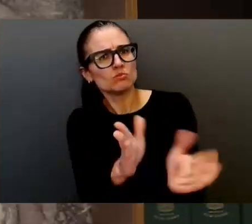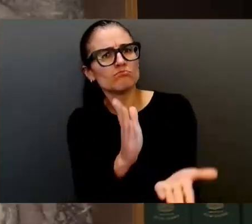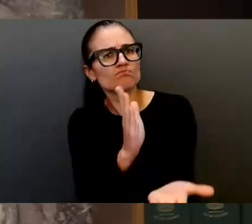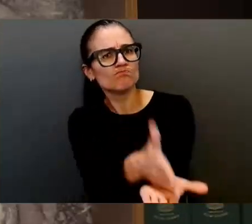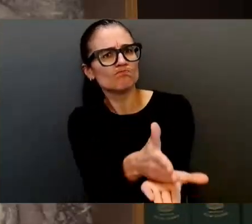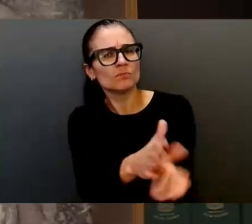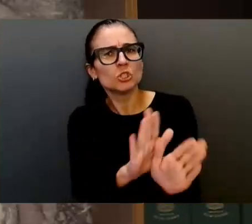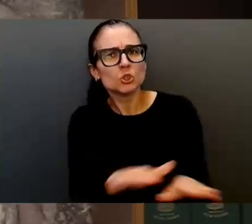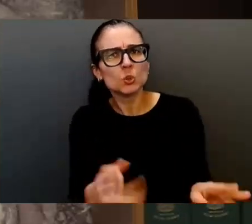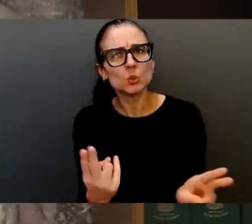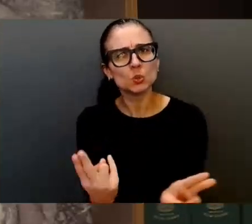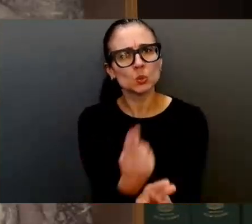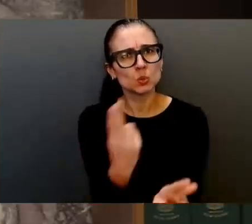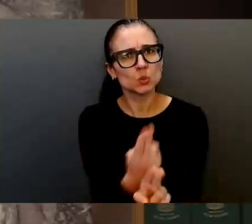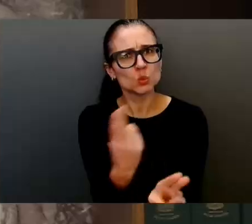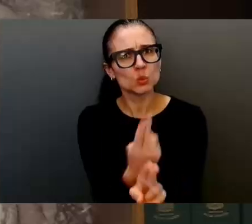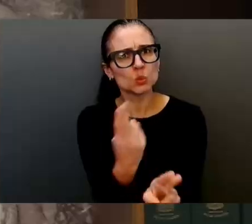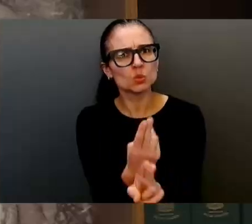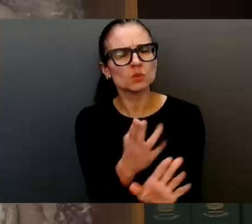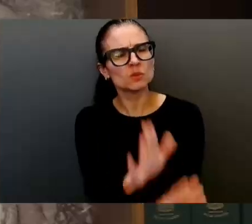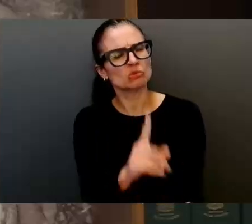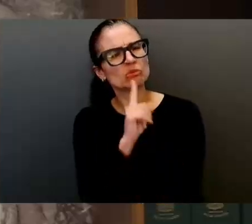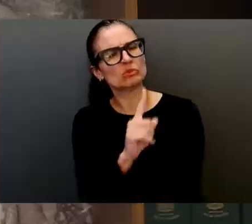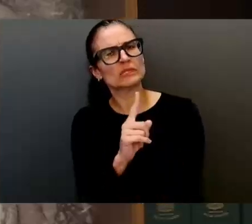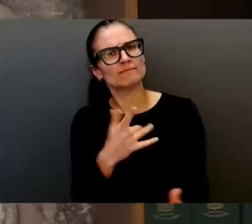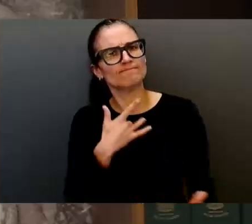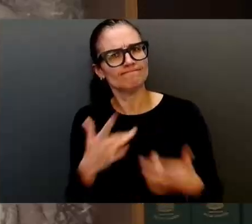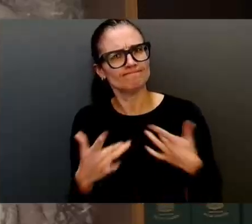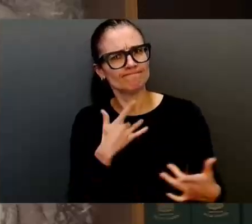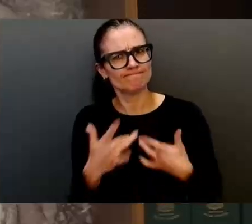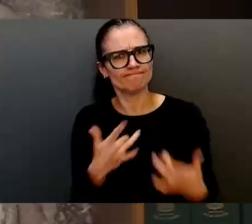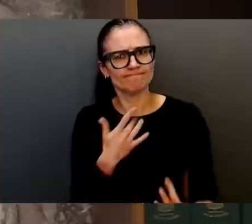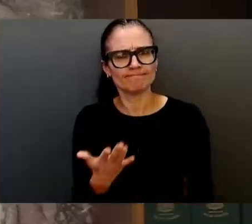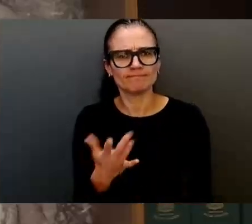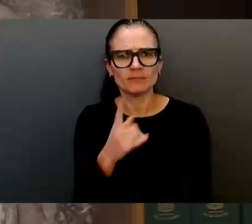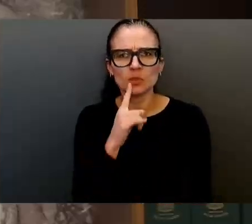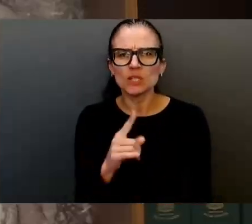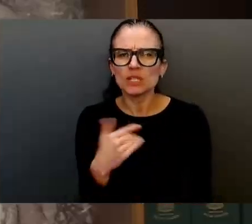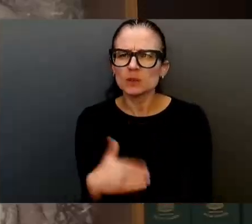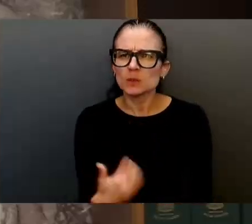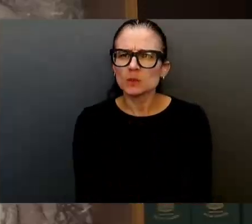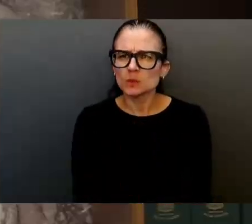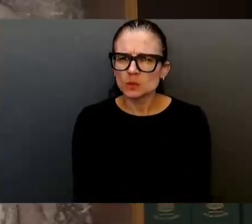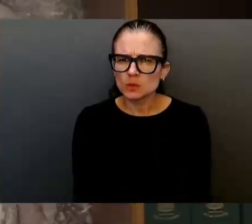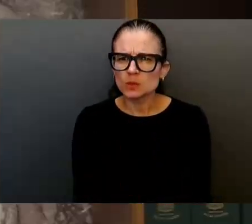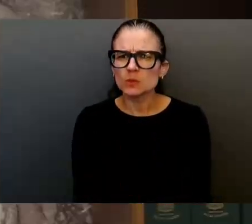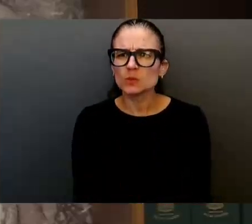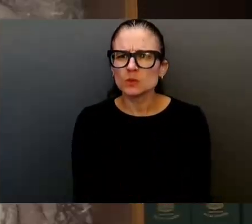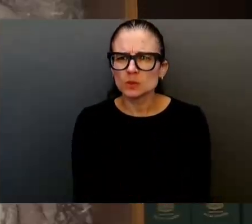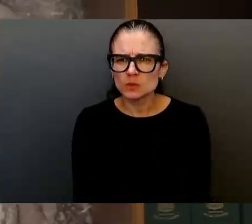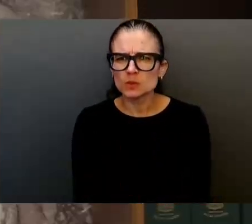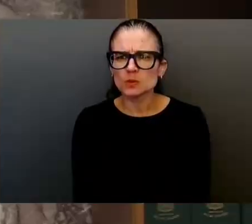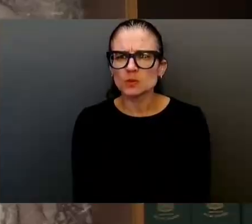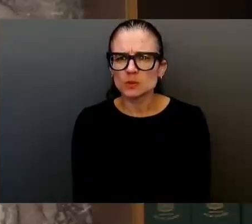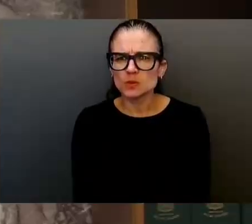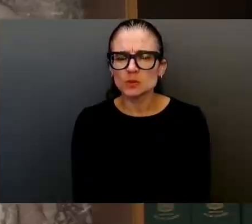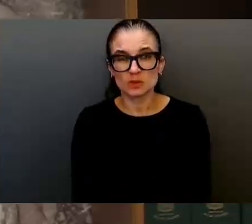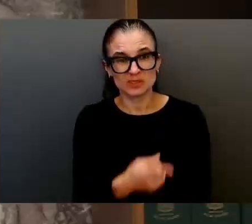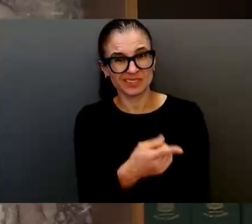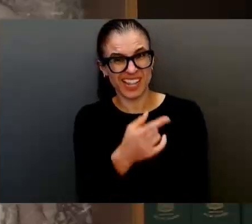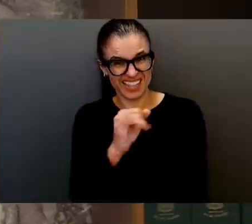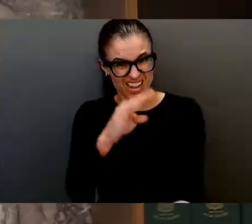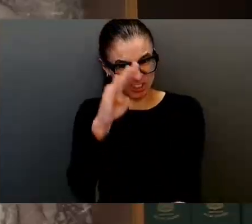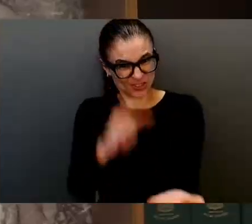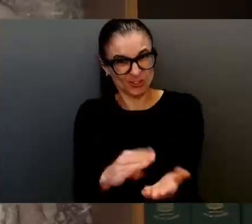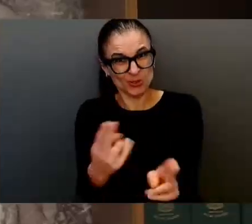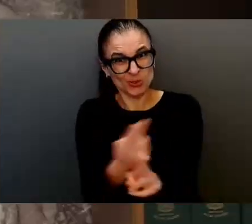And I find it deplorable that schools had to send very clear messages to students when decriminalization hit that